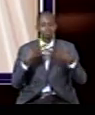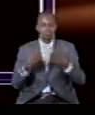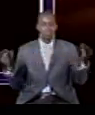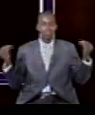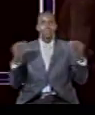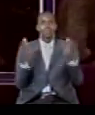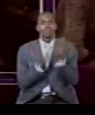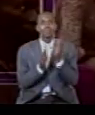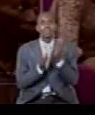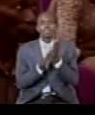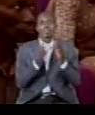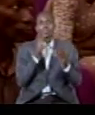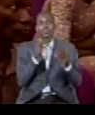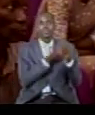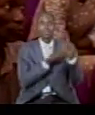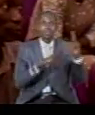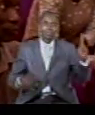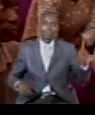Amen.